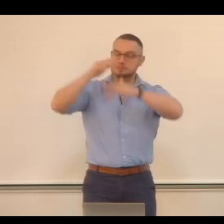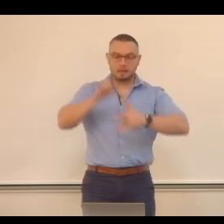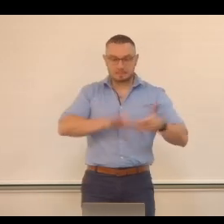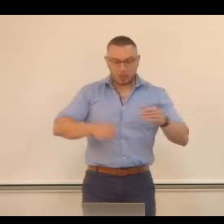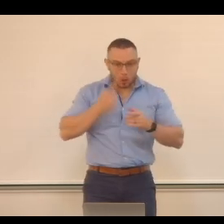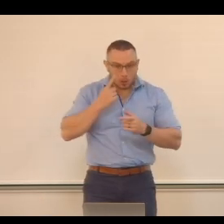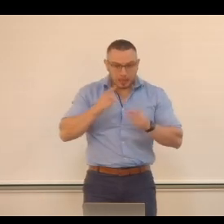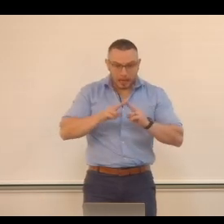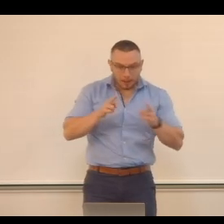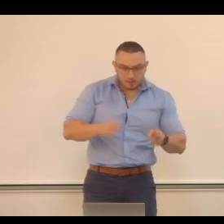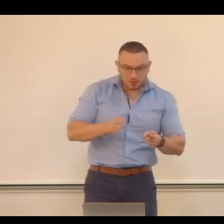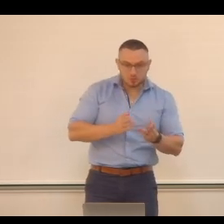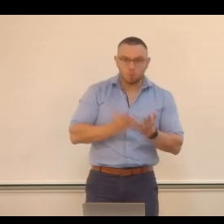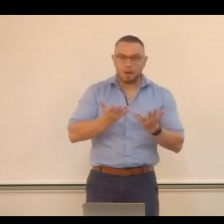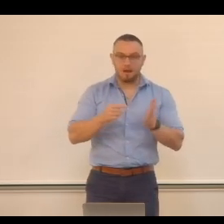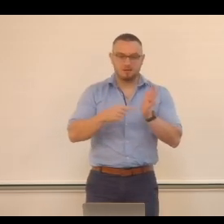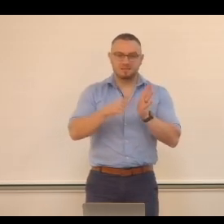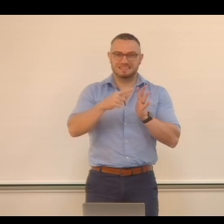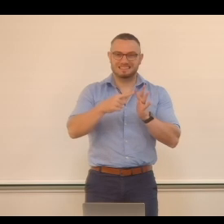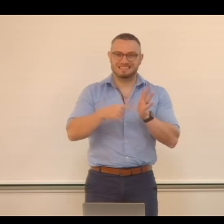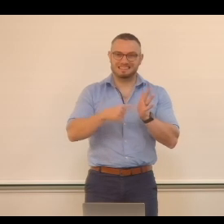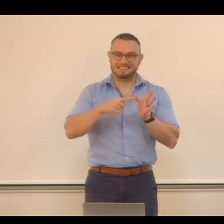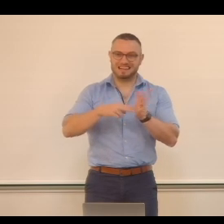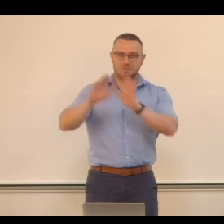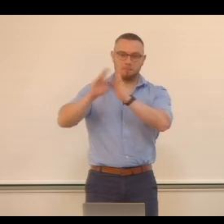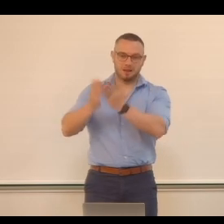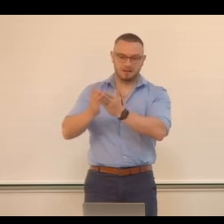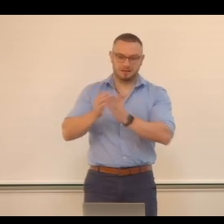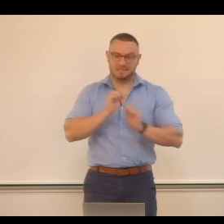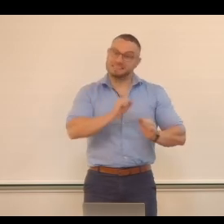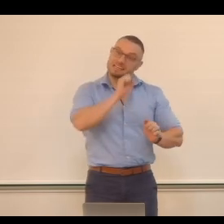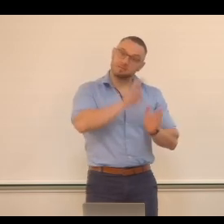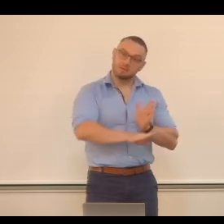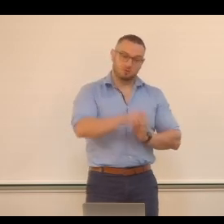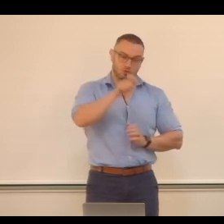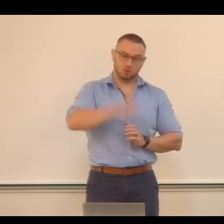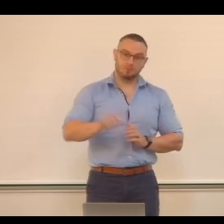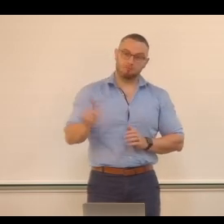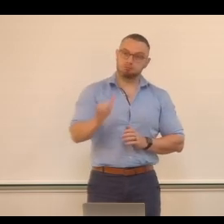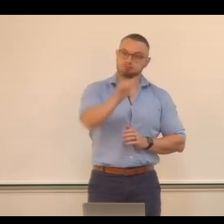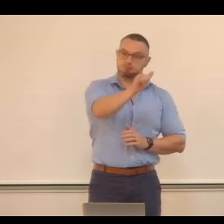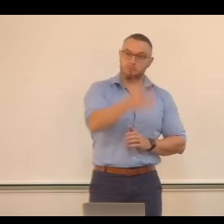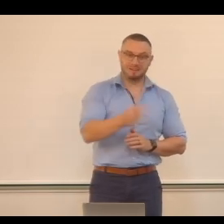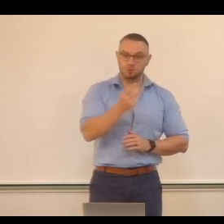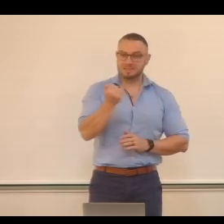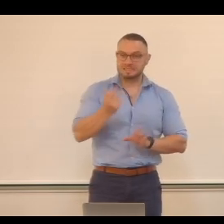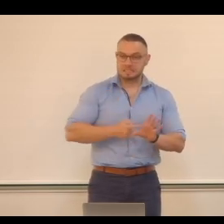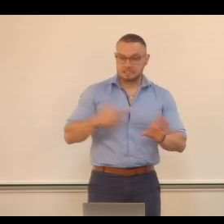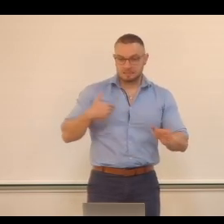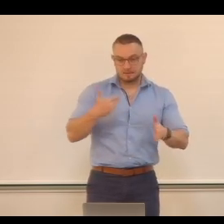habitats for the surface of Titan. My experience is in the human spaceflight world, so I've been in human spaceflight for 26